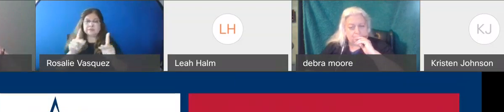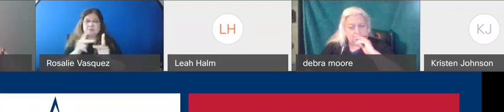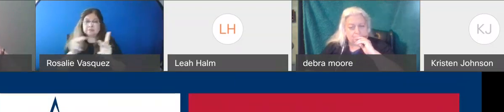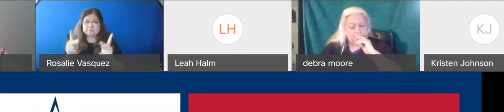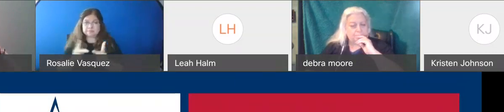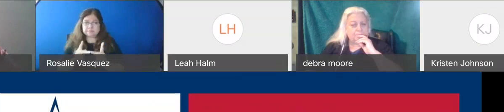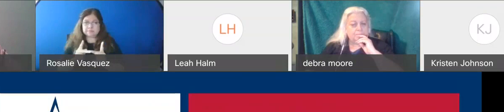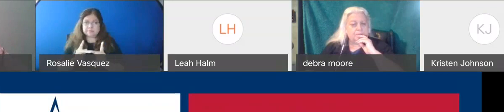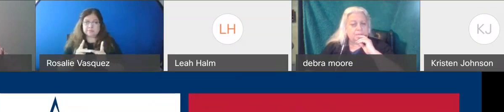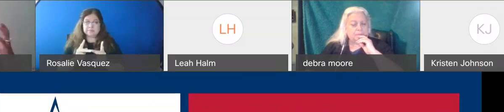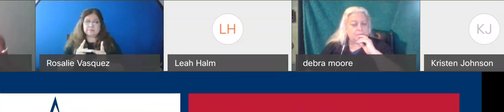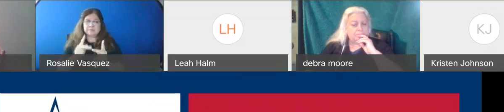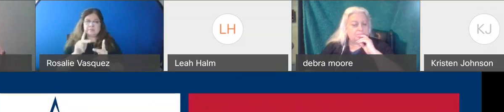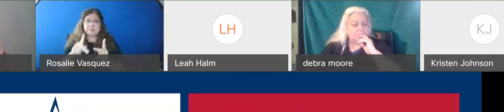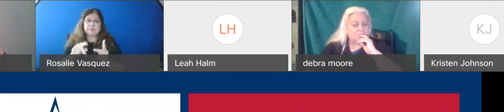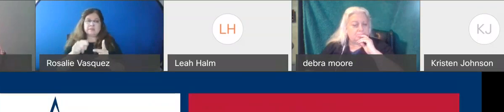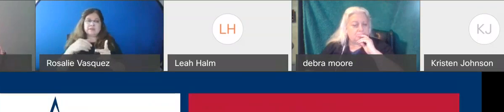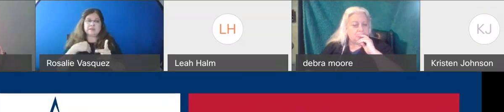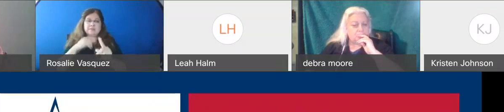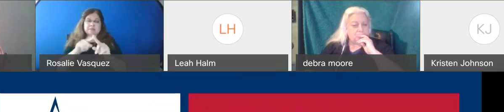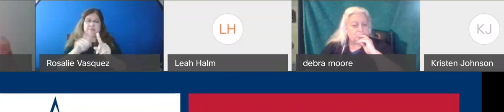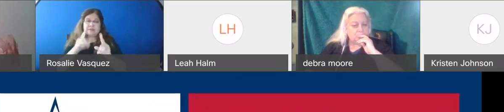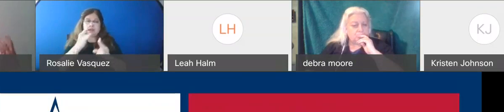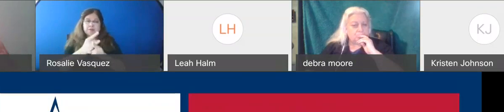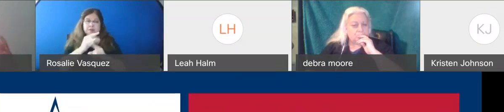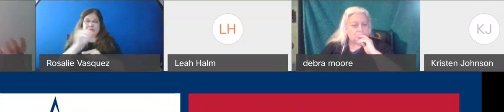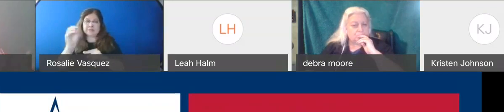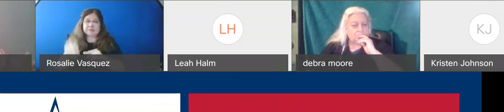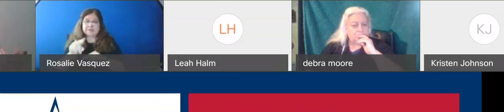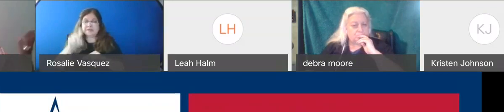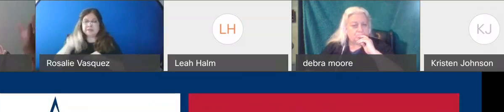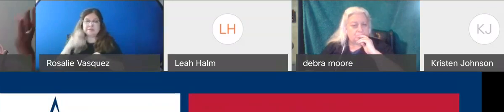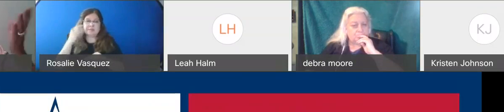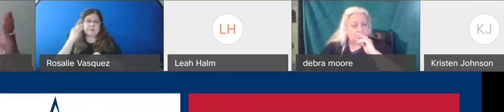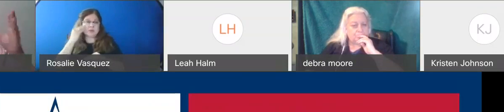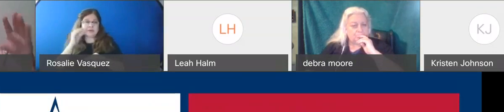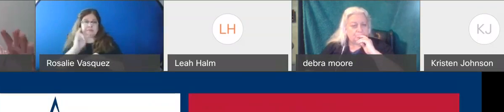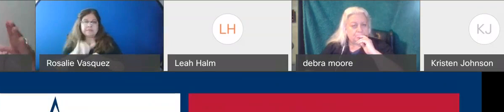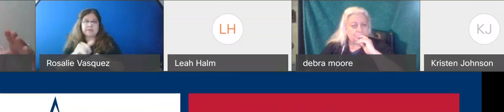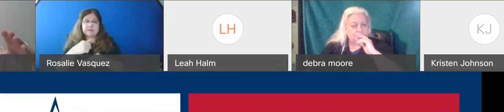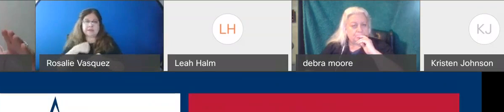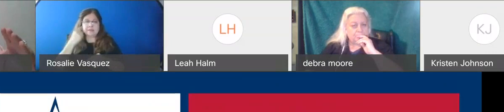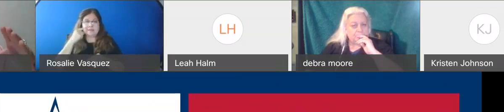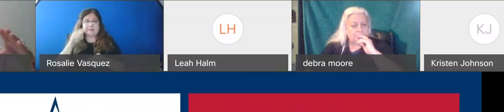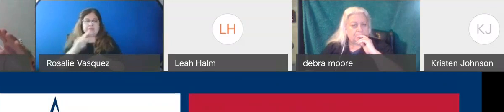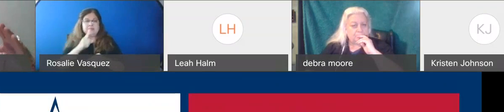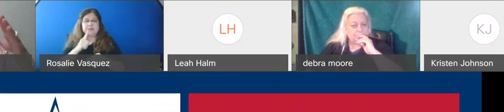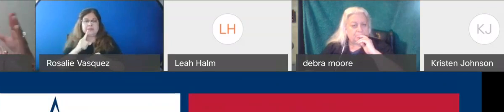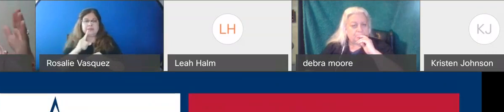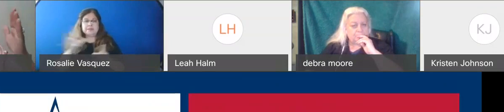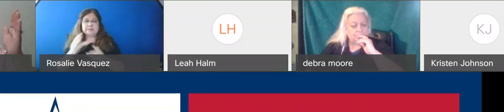now is seltzers and stuff, and those have different alcohol percentages. So they just need to be aware of that. And I think this really sums up